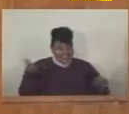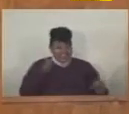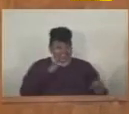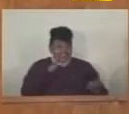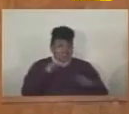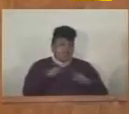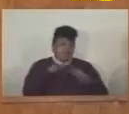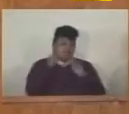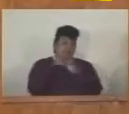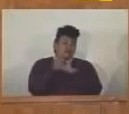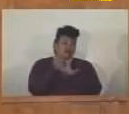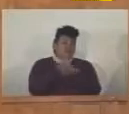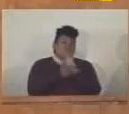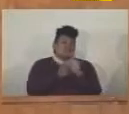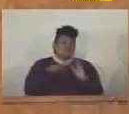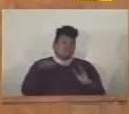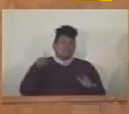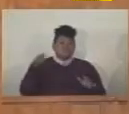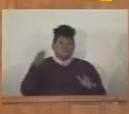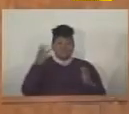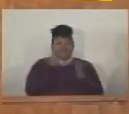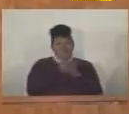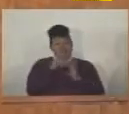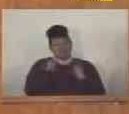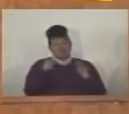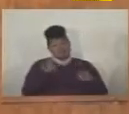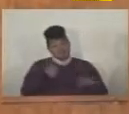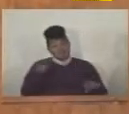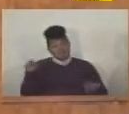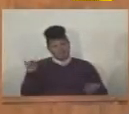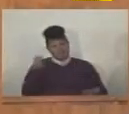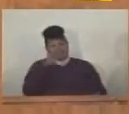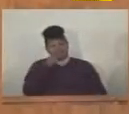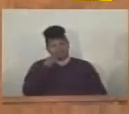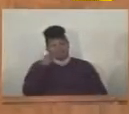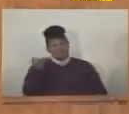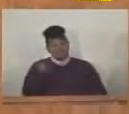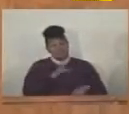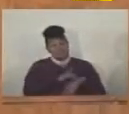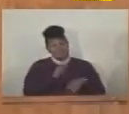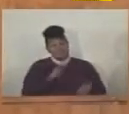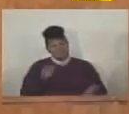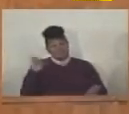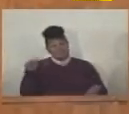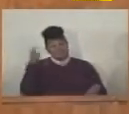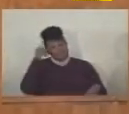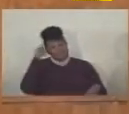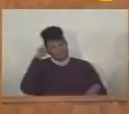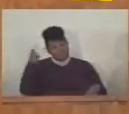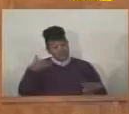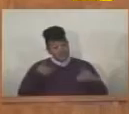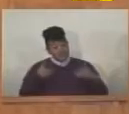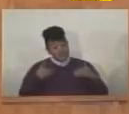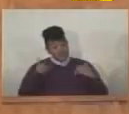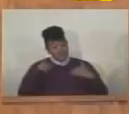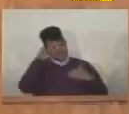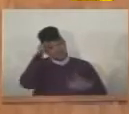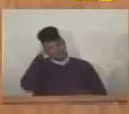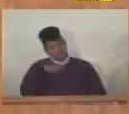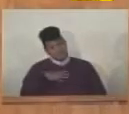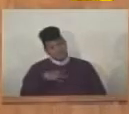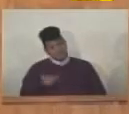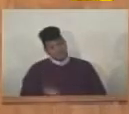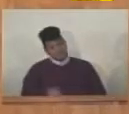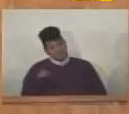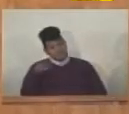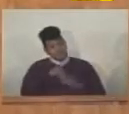about passing law to lack of people like me? That's what you just said earlier? That's the mindset you have, young man? You're in the